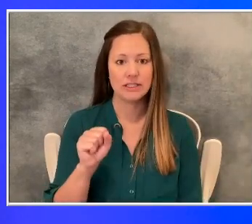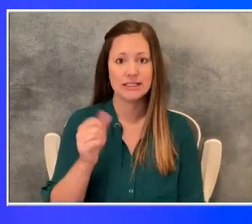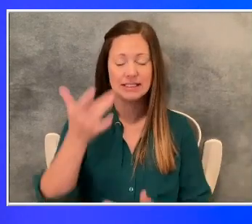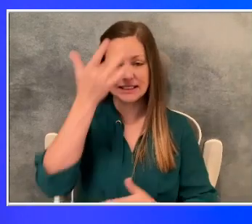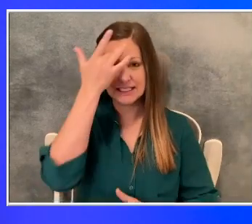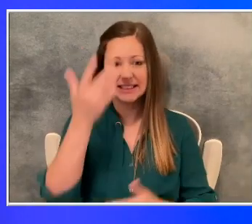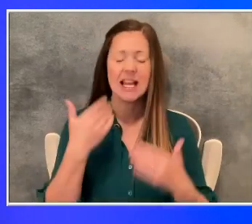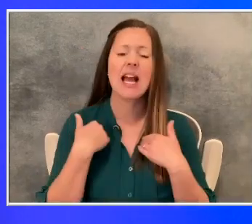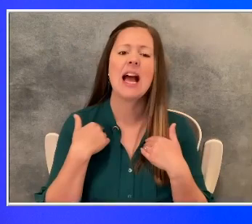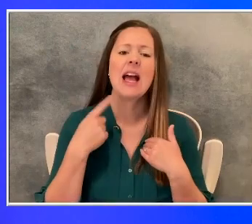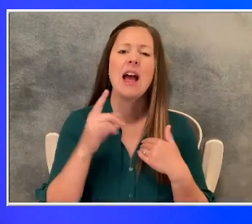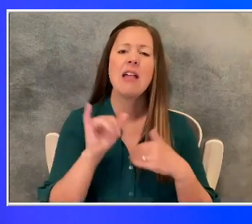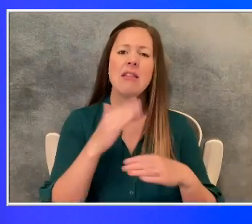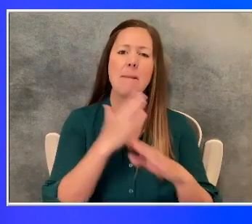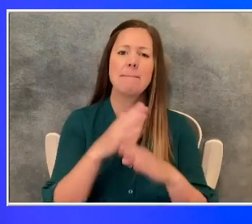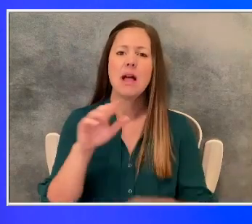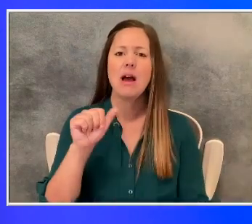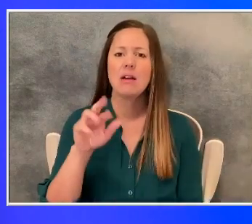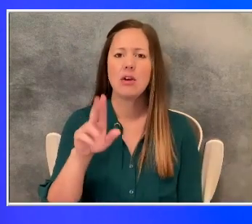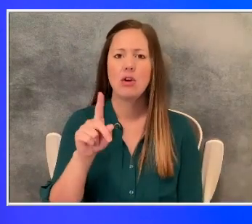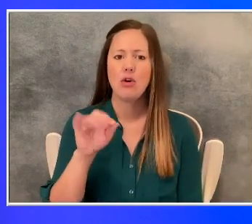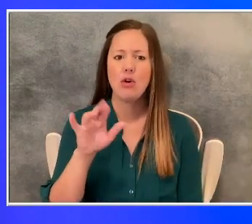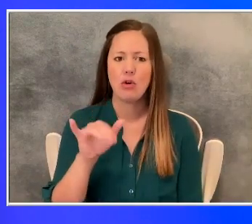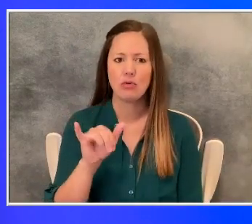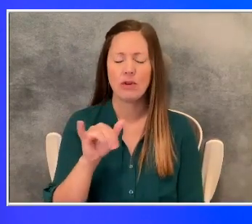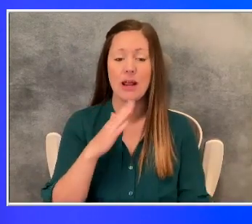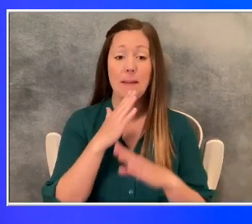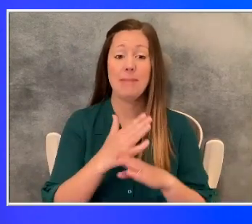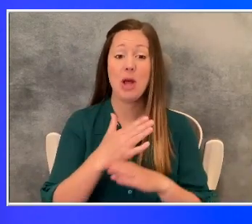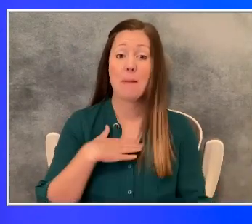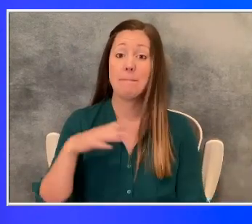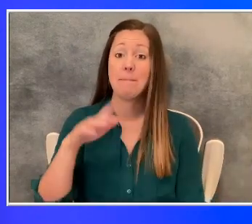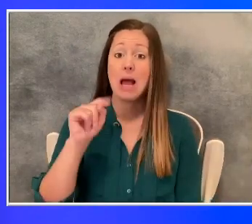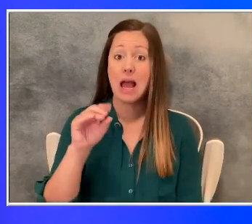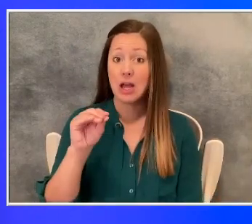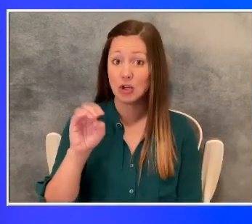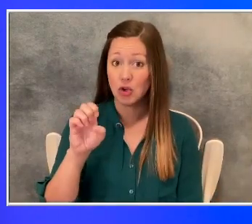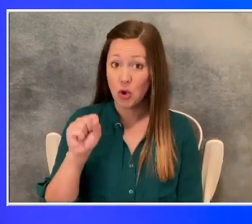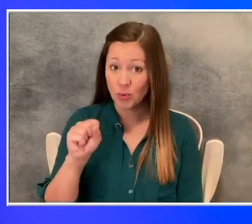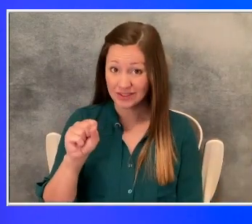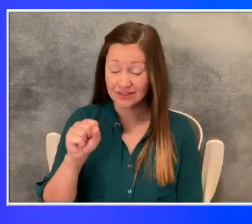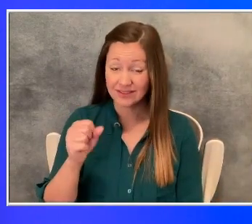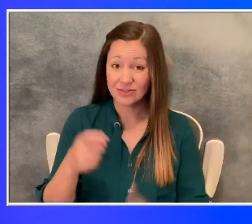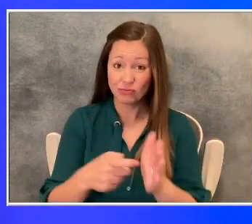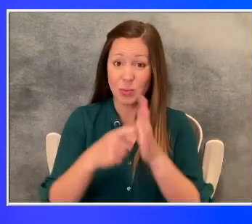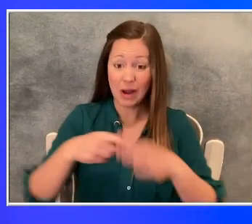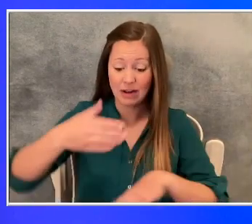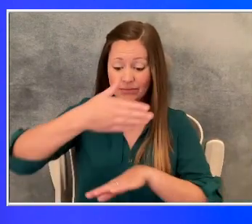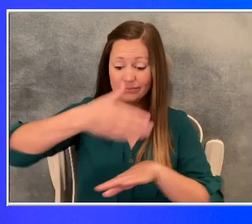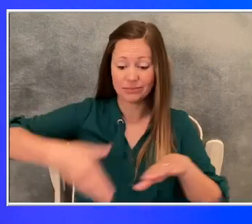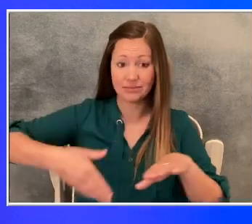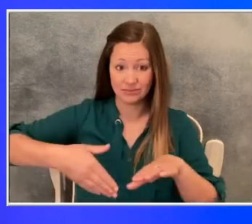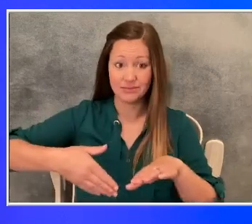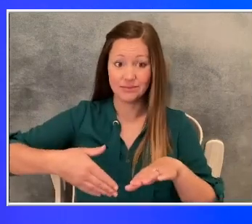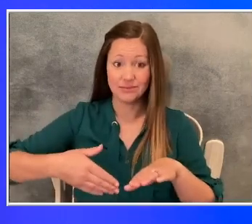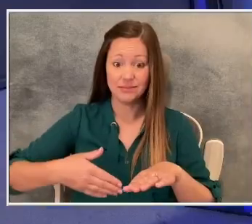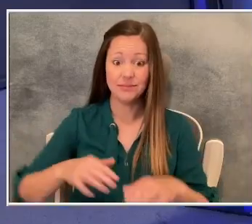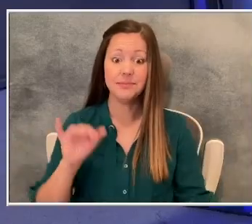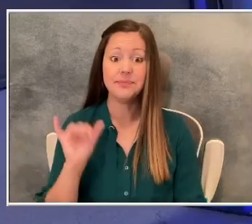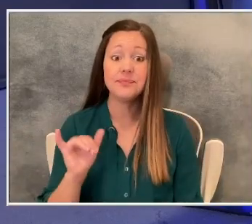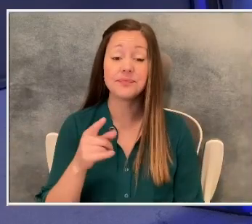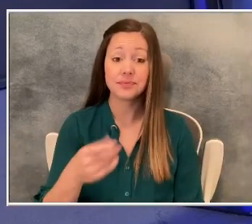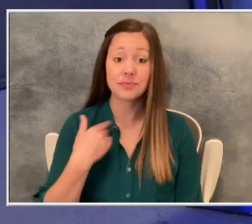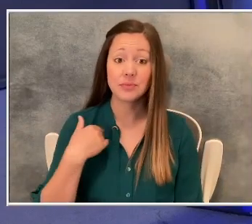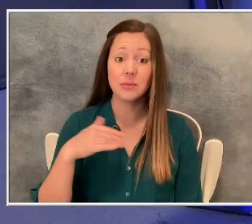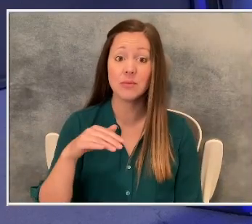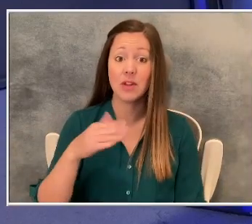blocked arteries. It blocked down in my toes to where they had to amputate. Wait, you're sitting here and you have an amputated toes? I